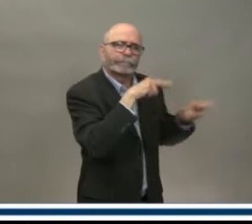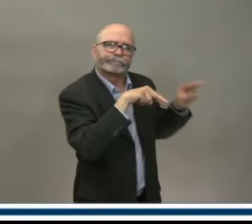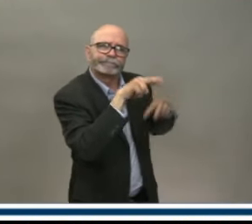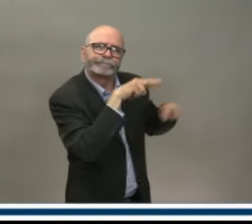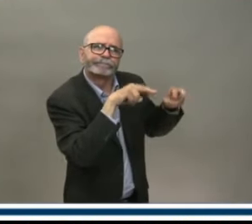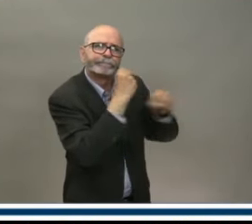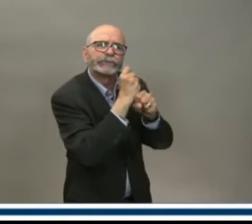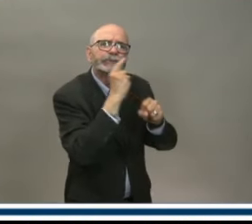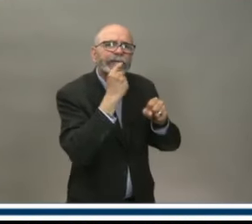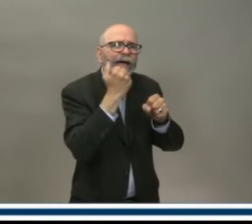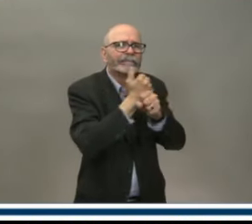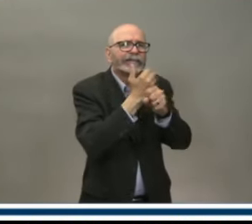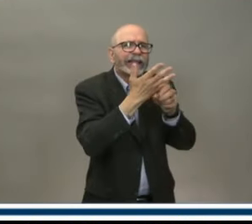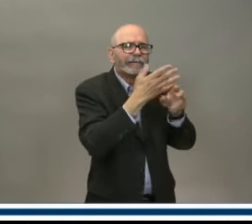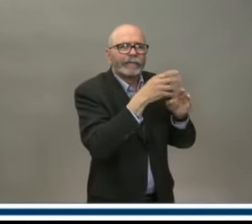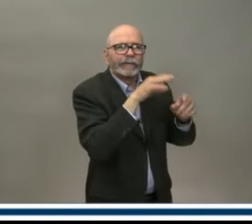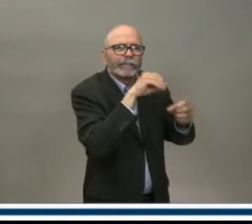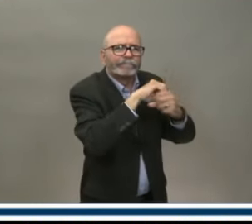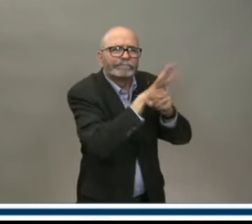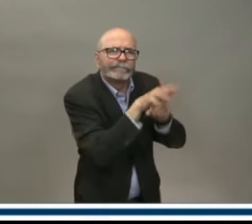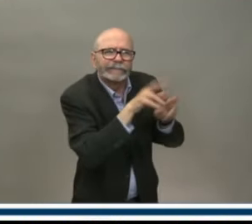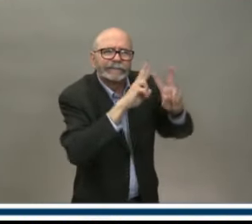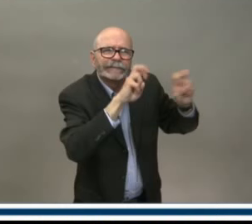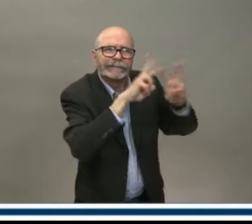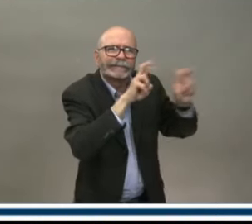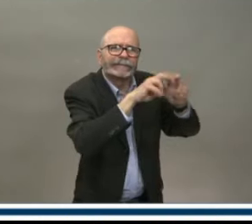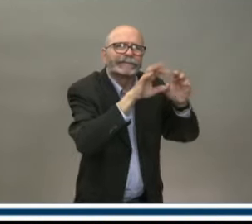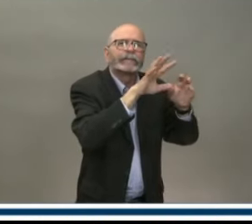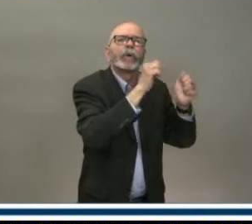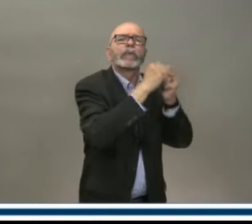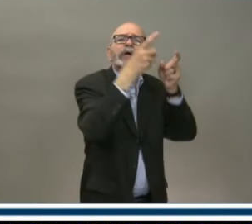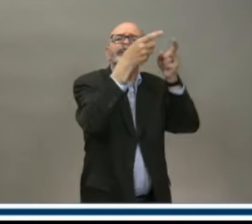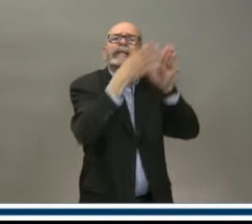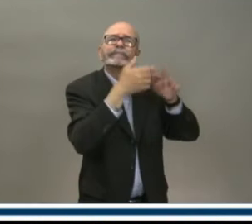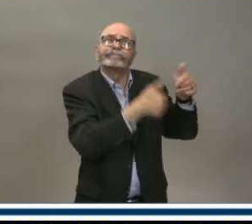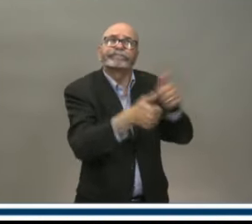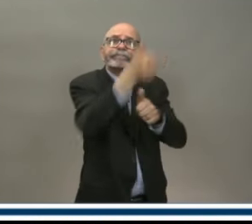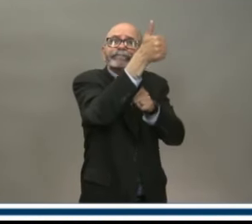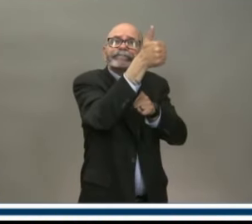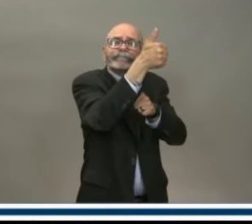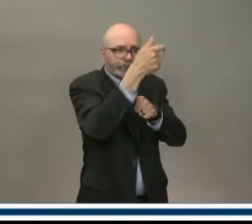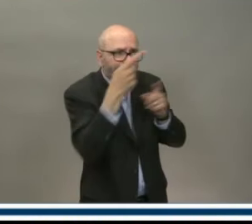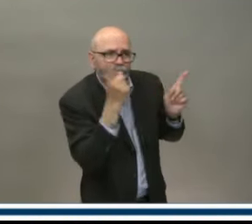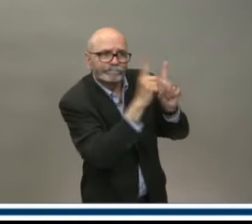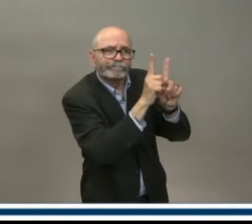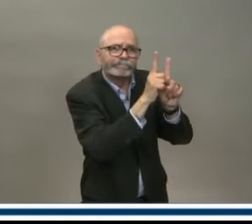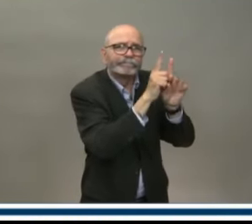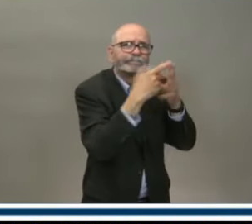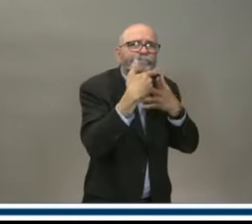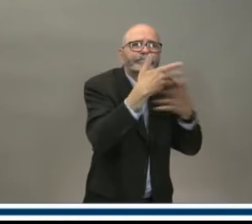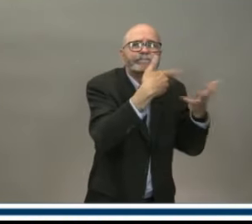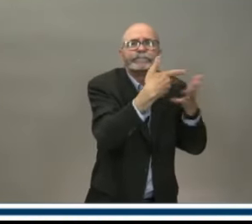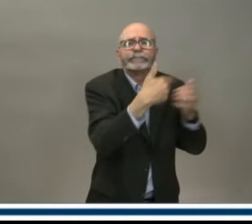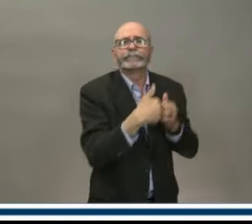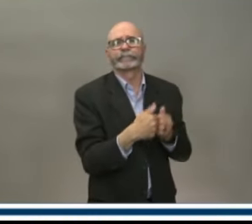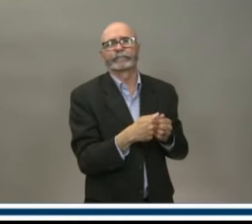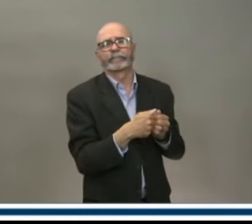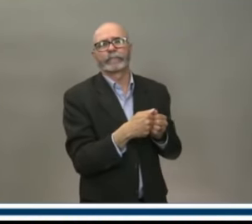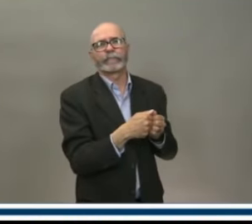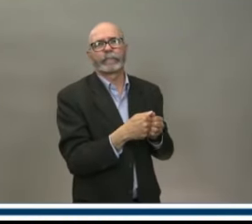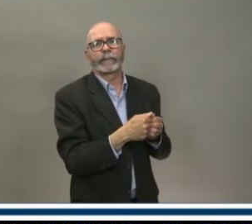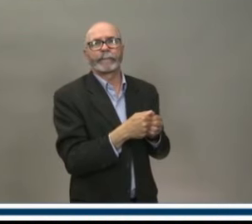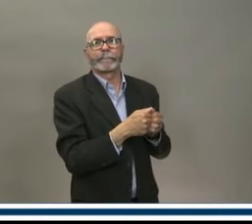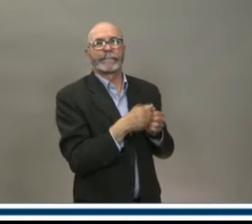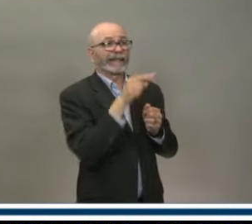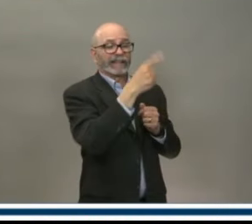conversation with the director at that facility, they were unfortunately the belief is